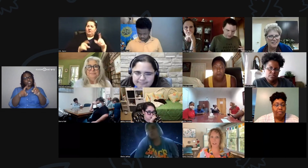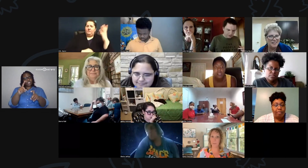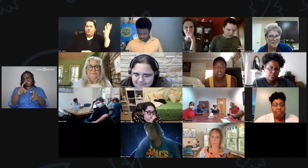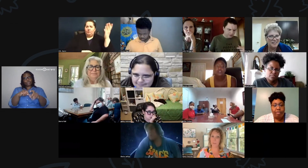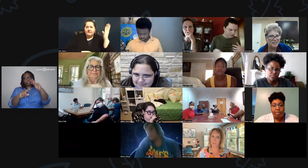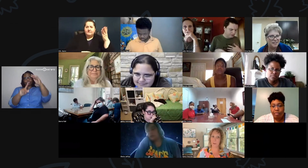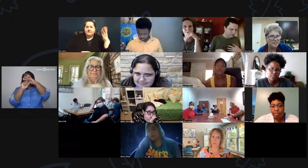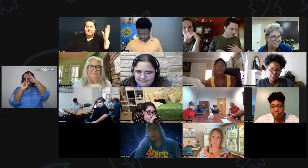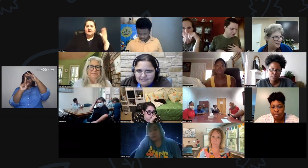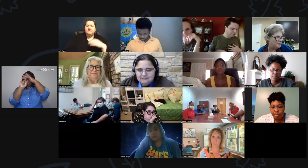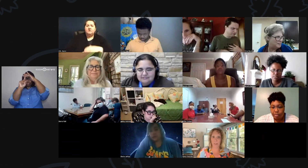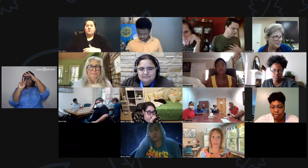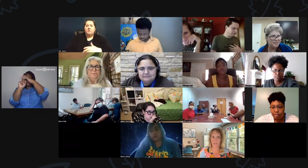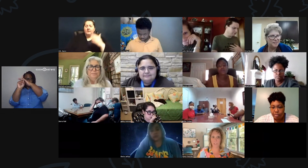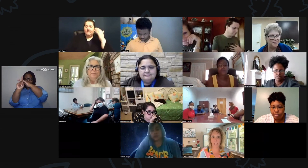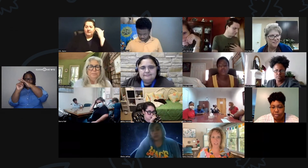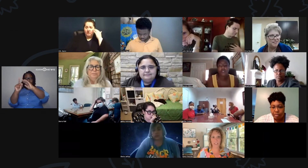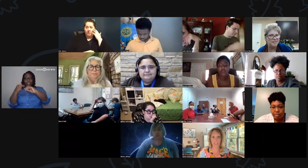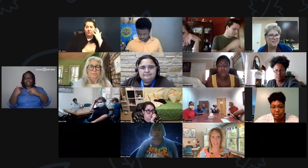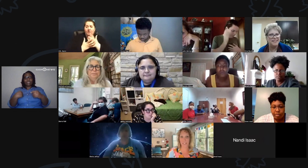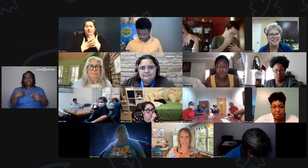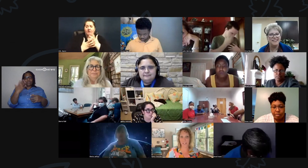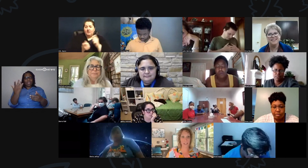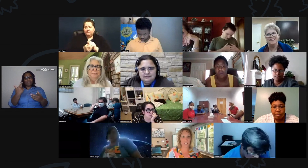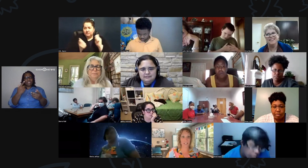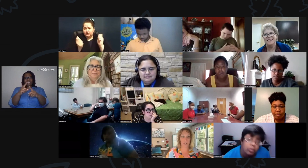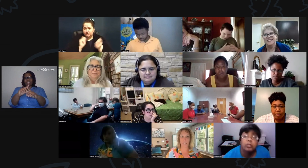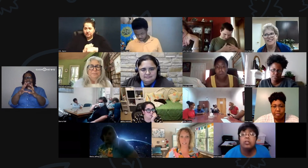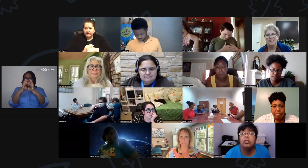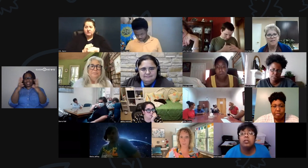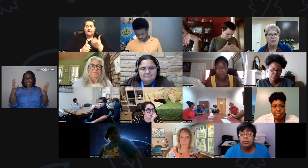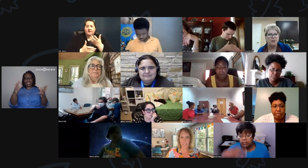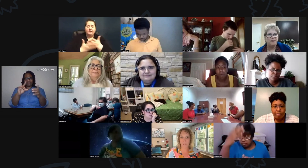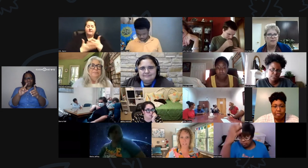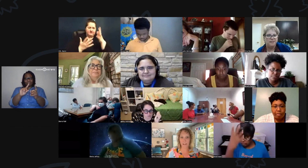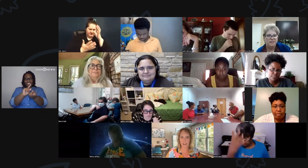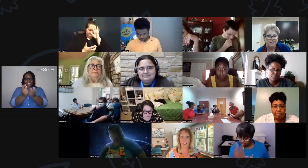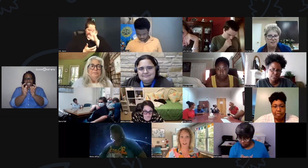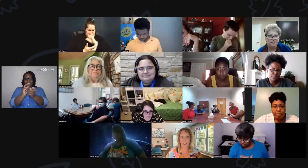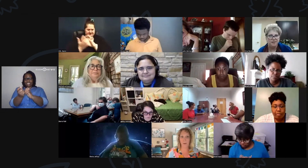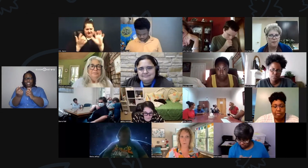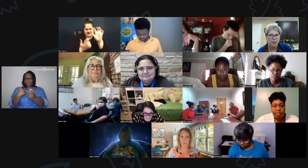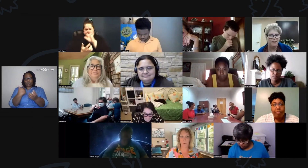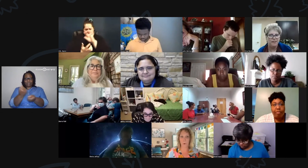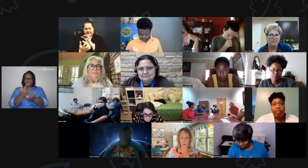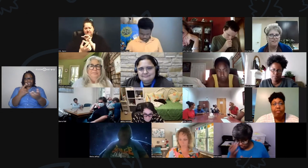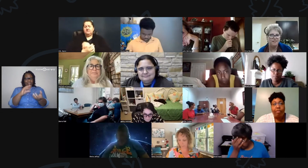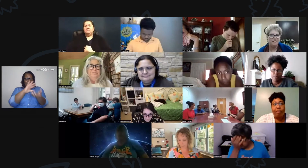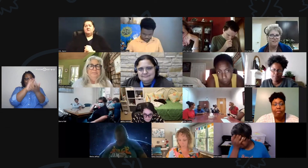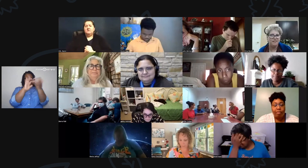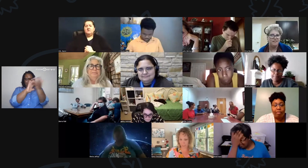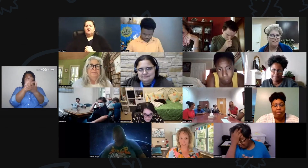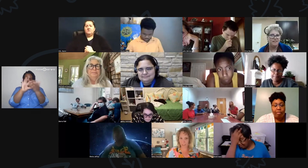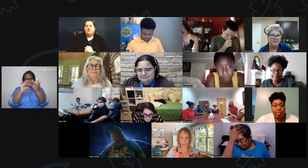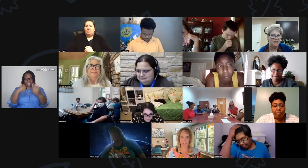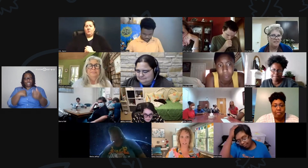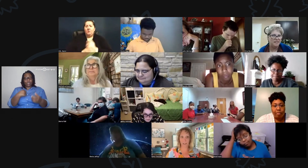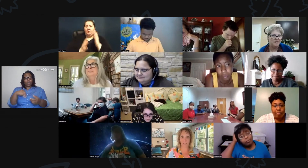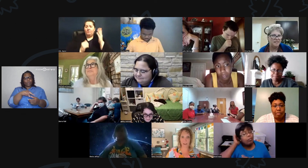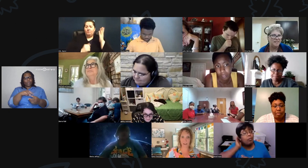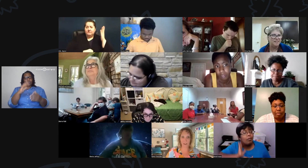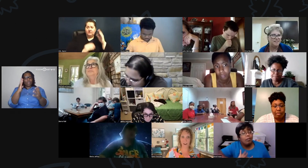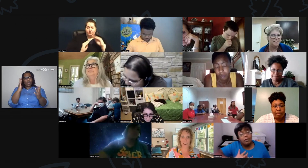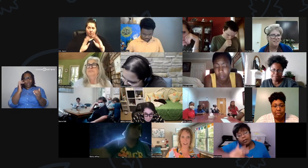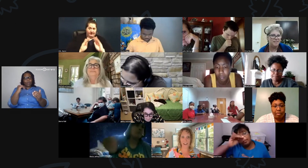presentation, because we know there were a lot of changes and stuff has gotten confusing, we were hoping to present it in a